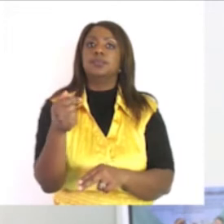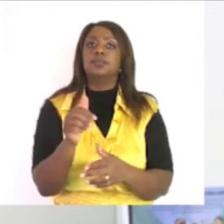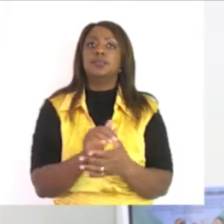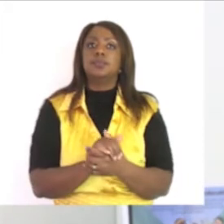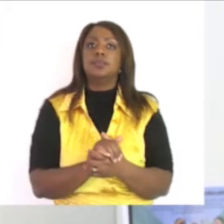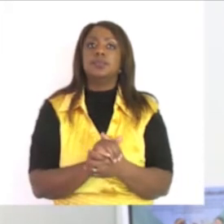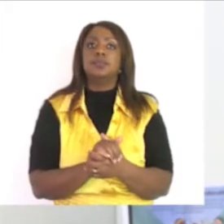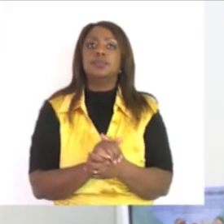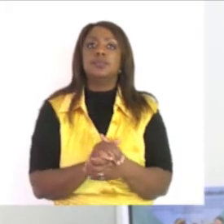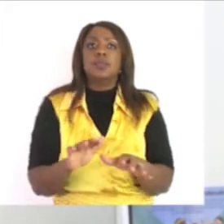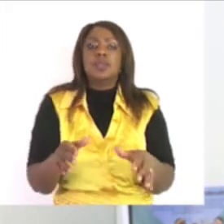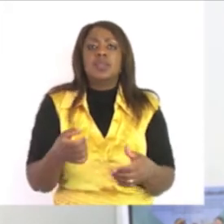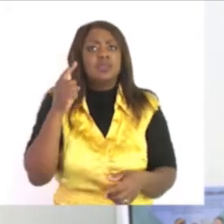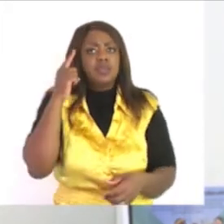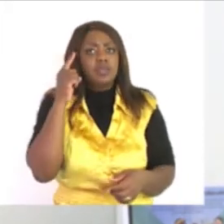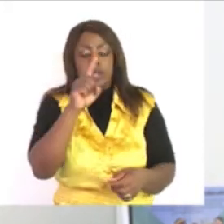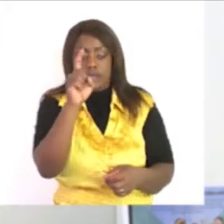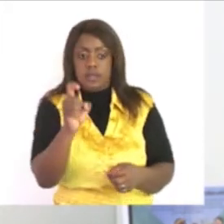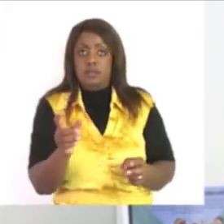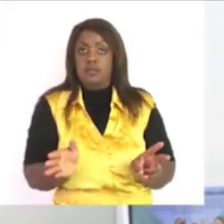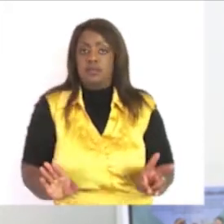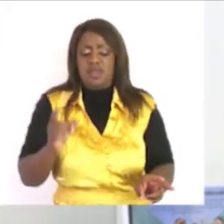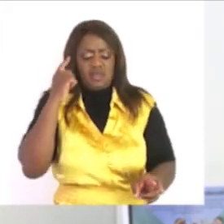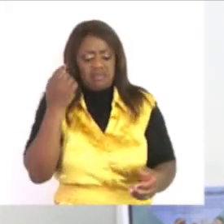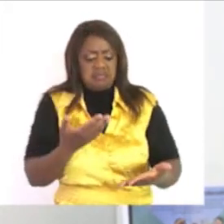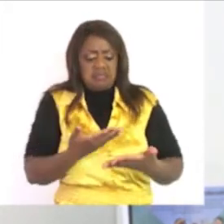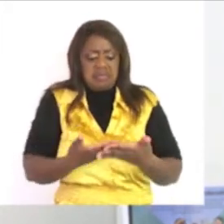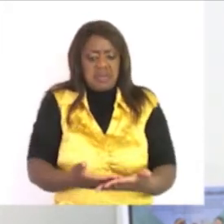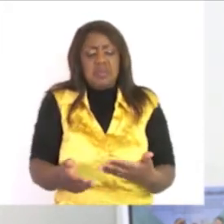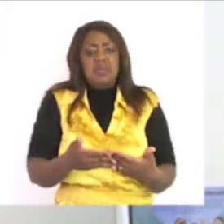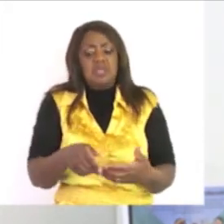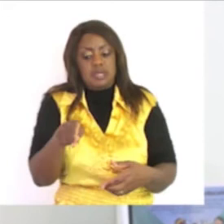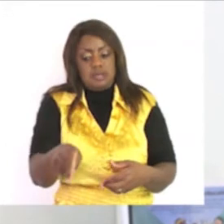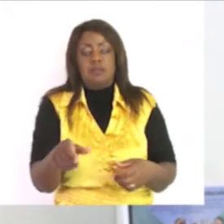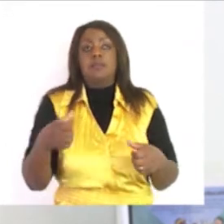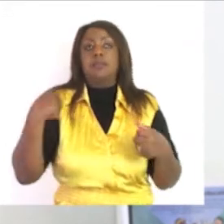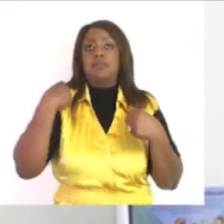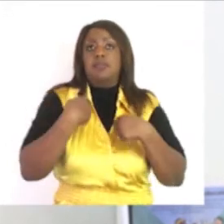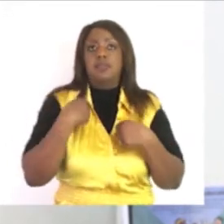it how heavy could be that, maybe in kg. Any number is